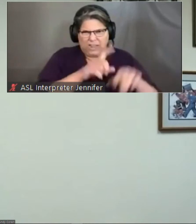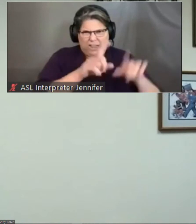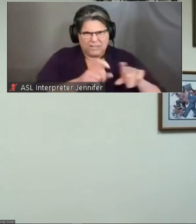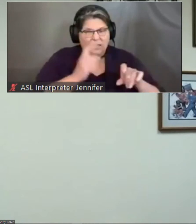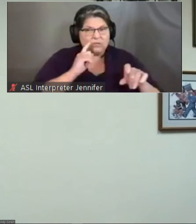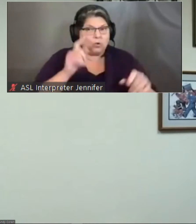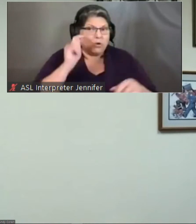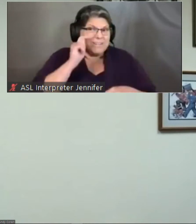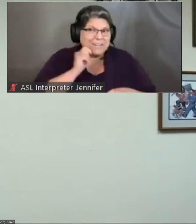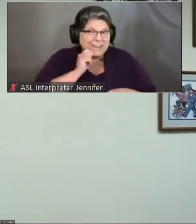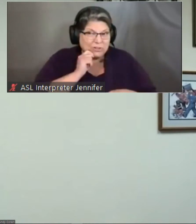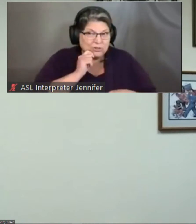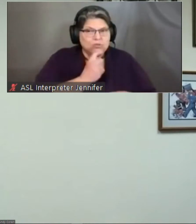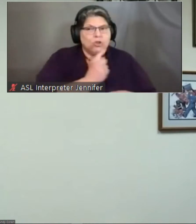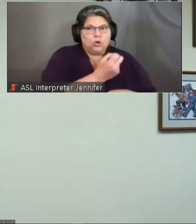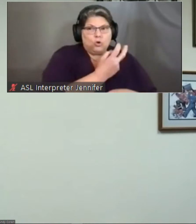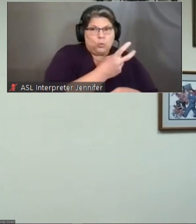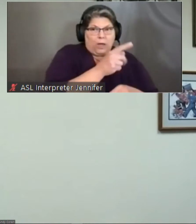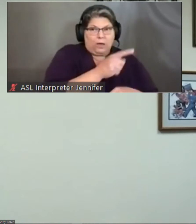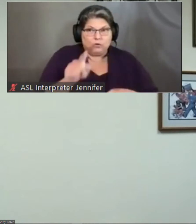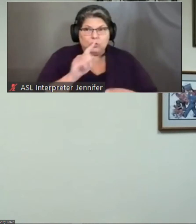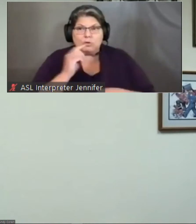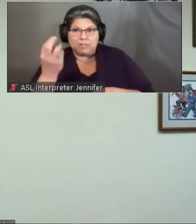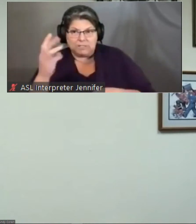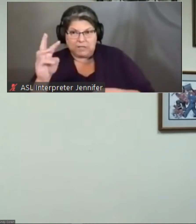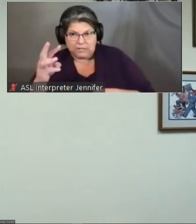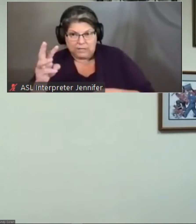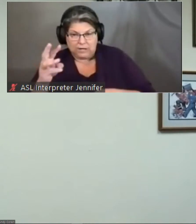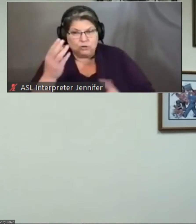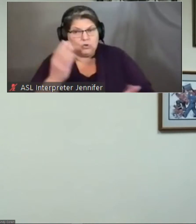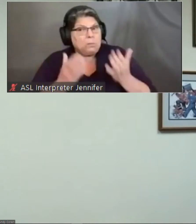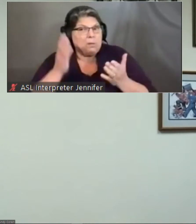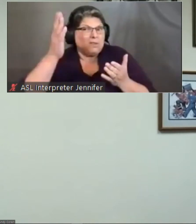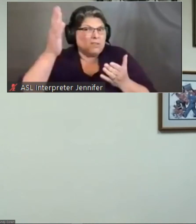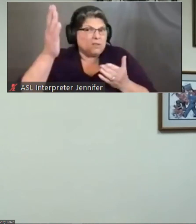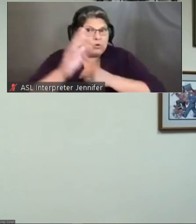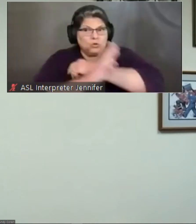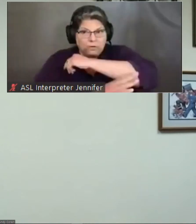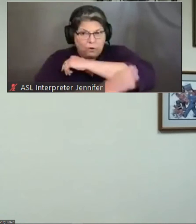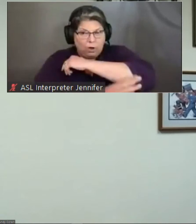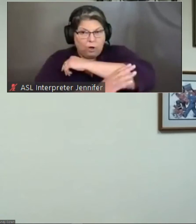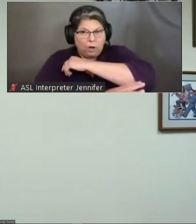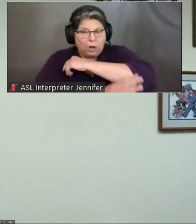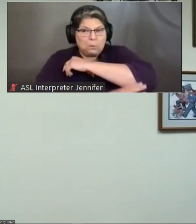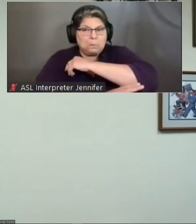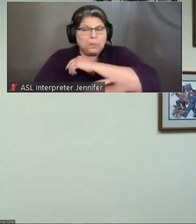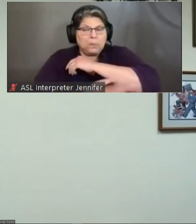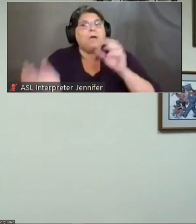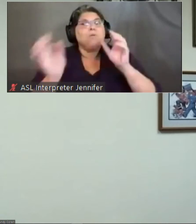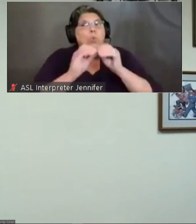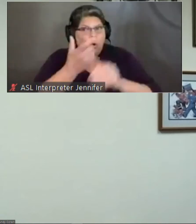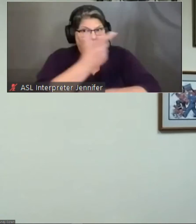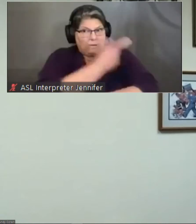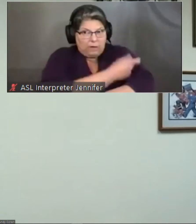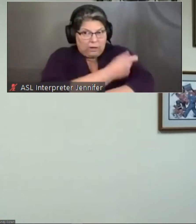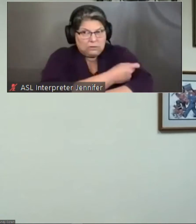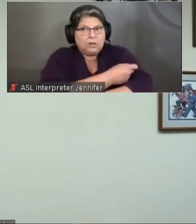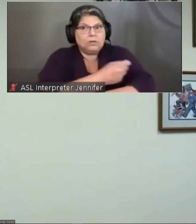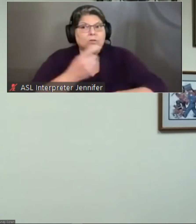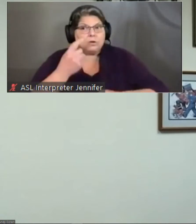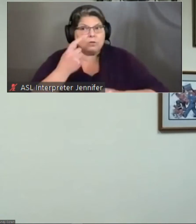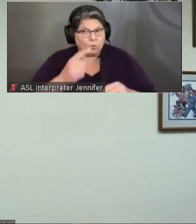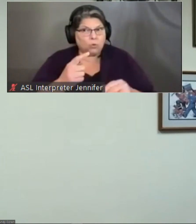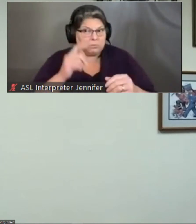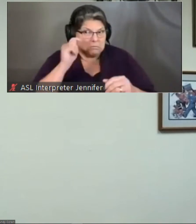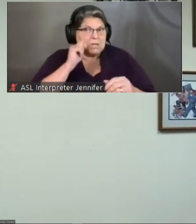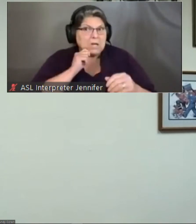to 16 years old. So maybe in the future, in the fall, we'll have more vaccines that are actually available for our